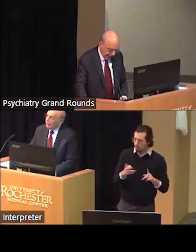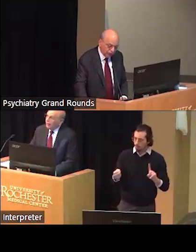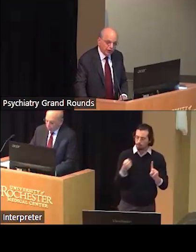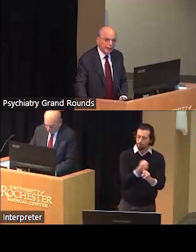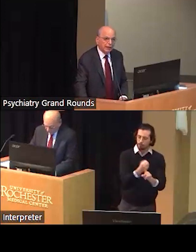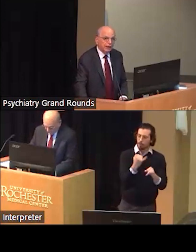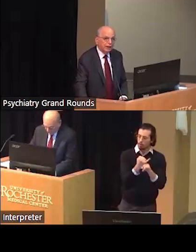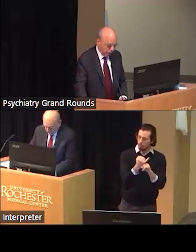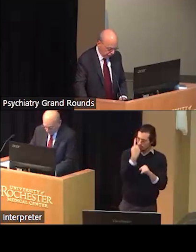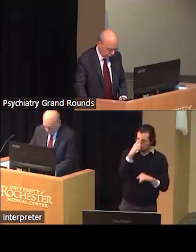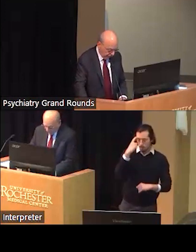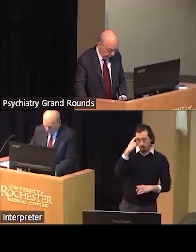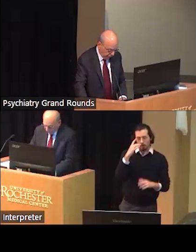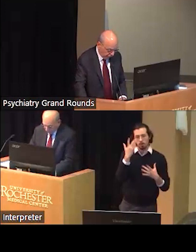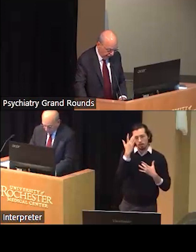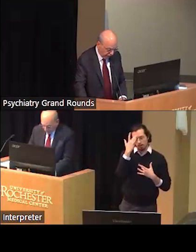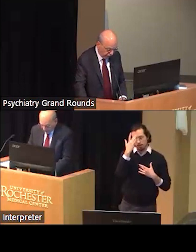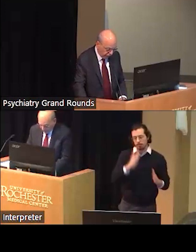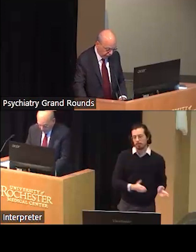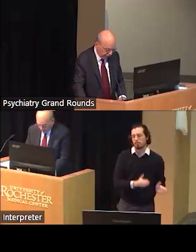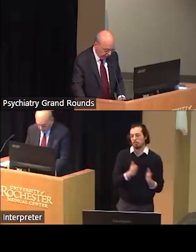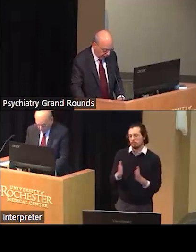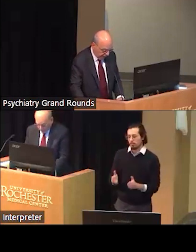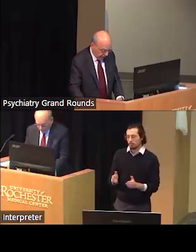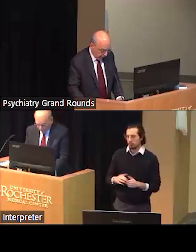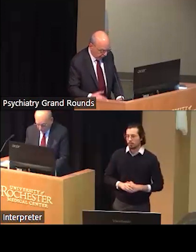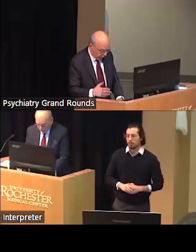And in each setting, Mr. Steinberg challenged his